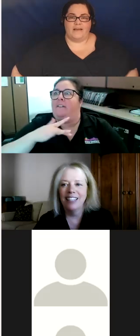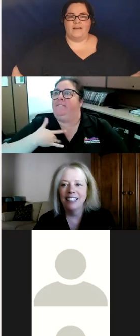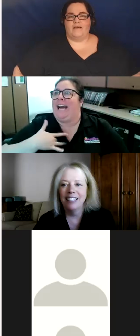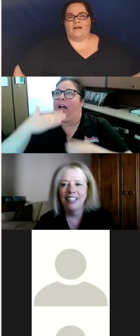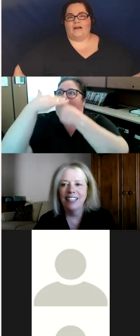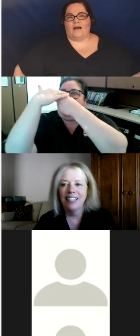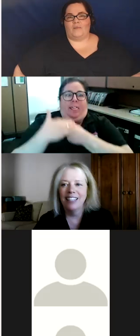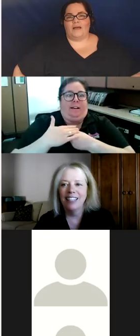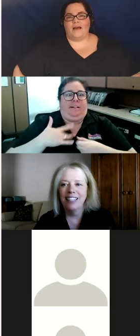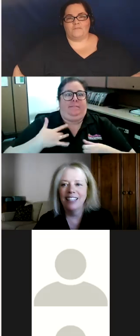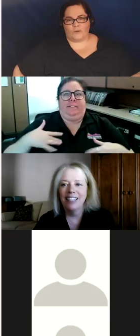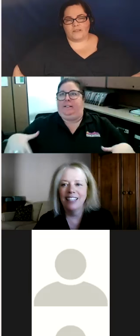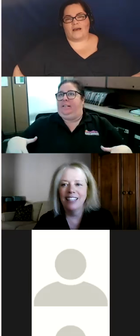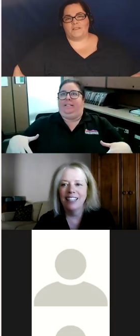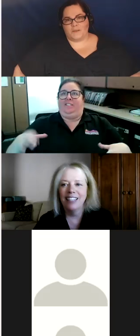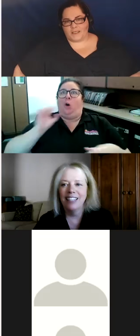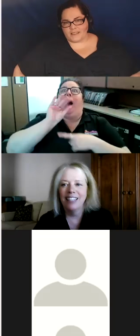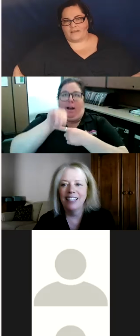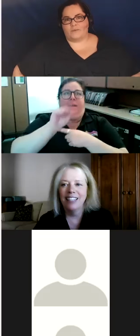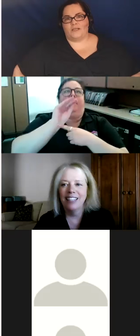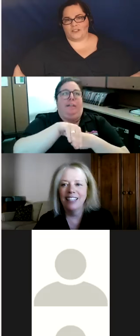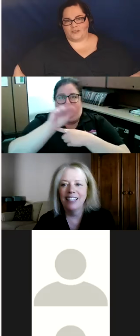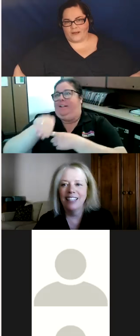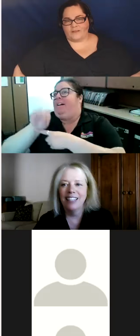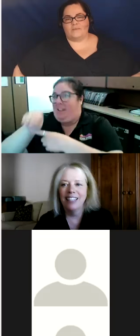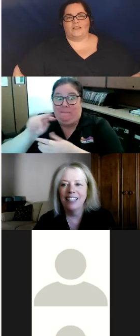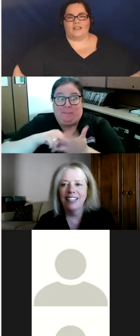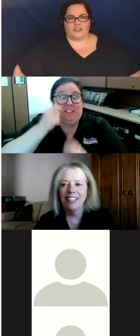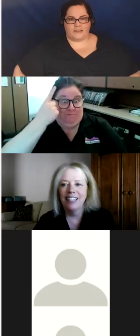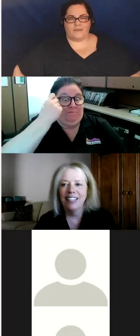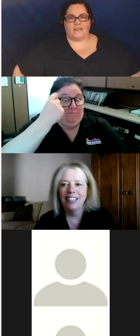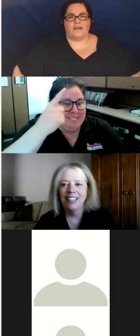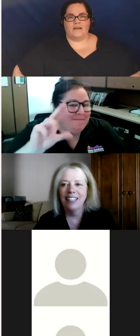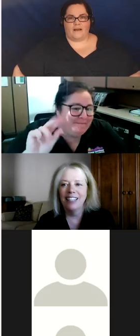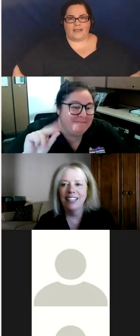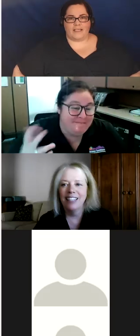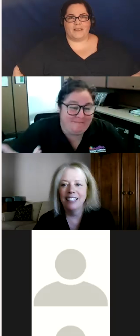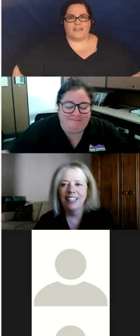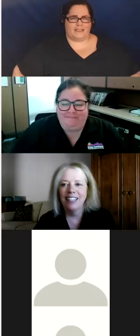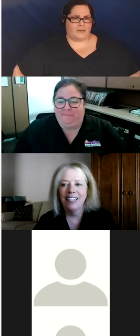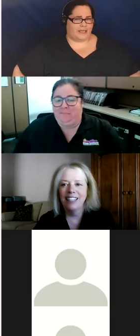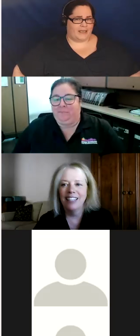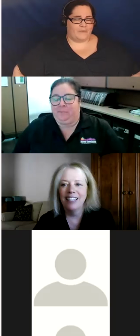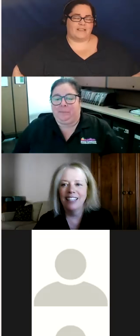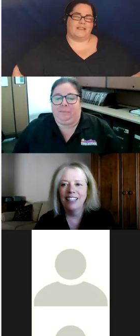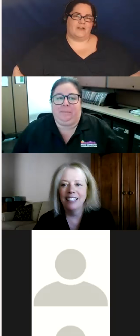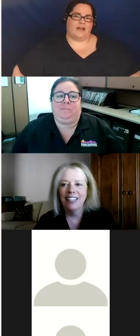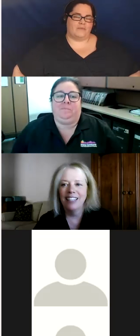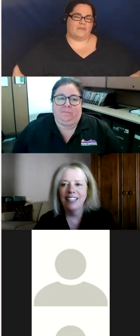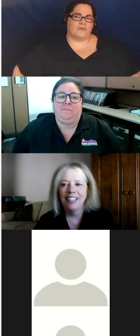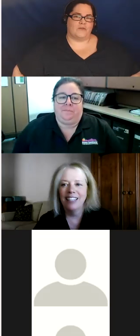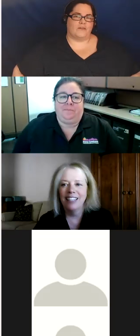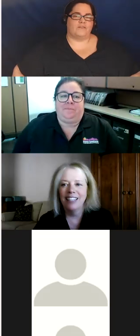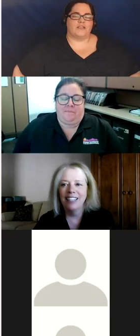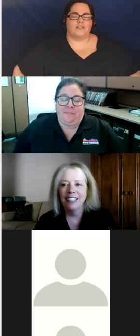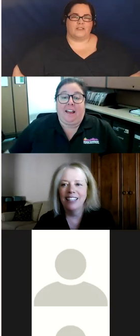said. A lot of folks have experienced a lot of oppression around communication and being expected to communicate in ways that they're not able